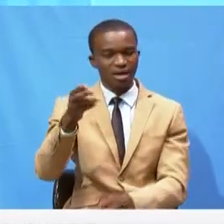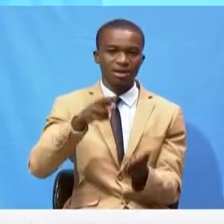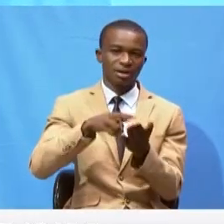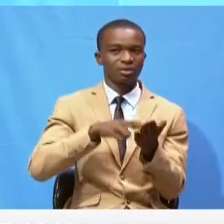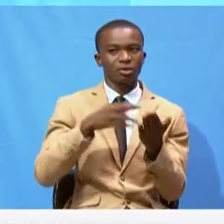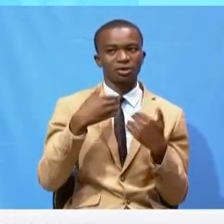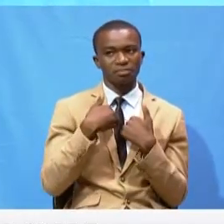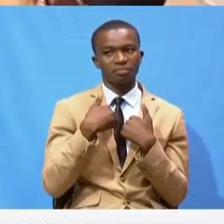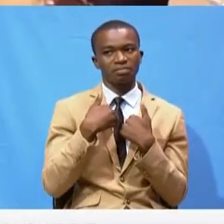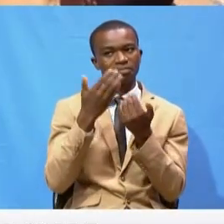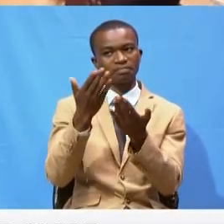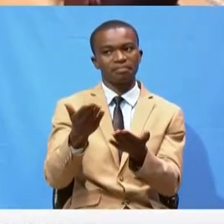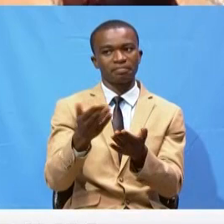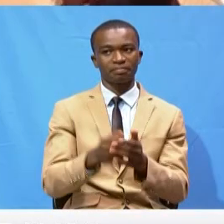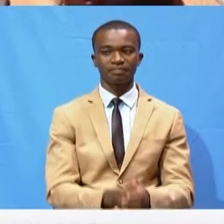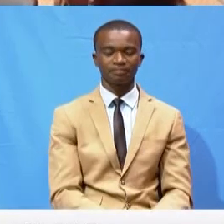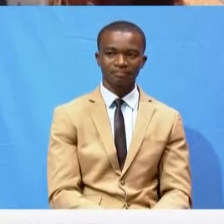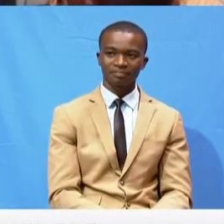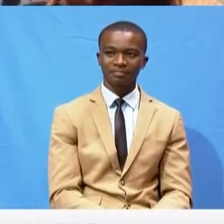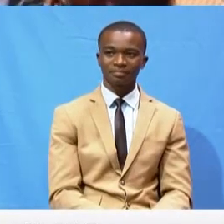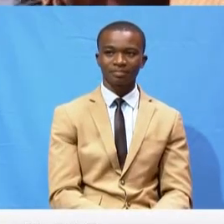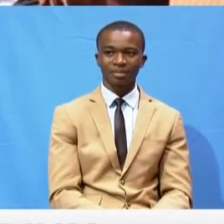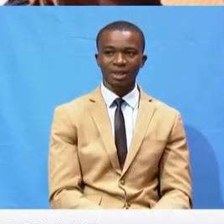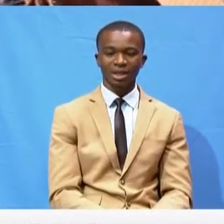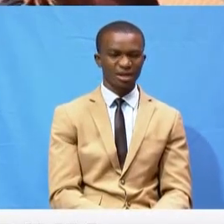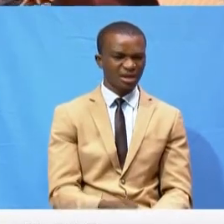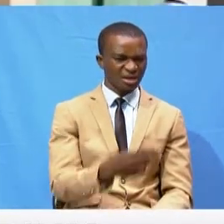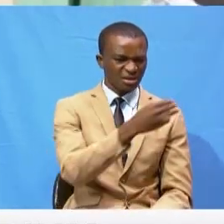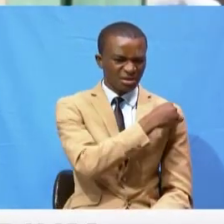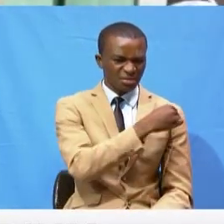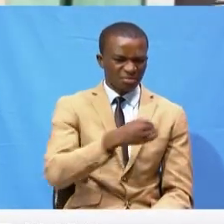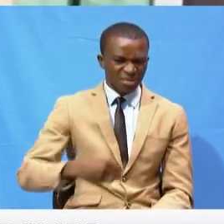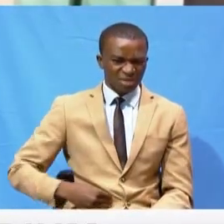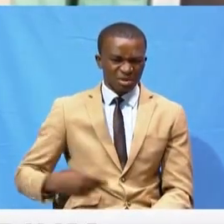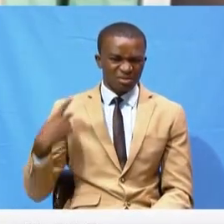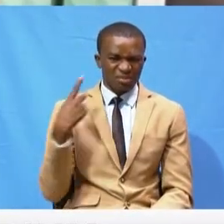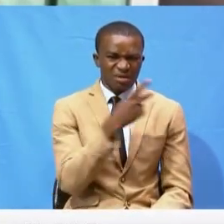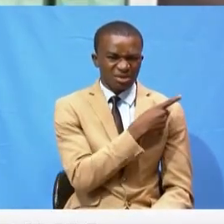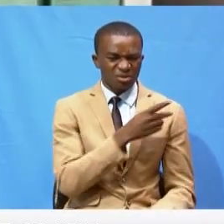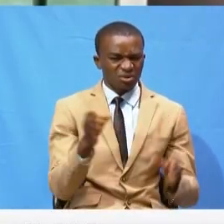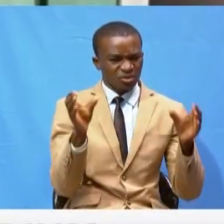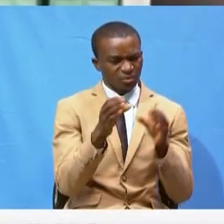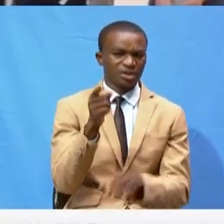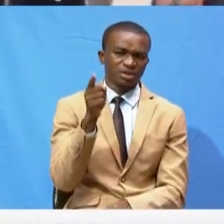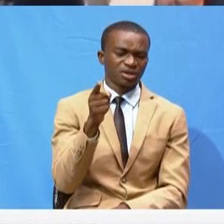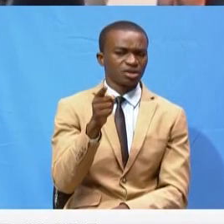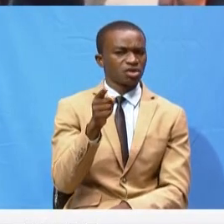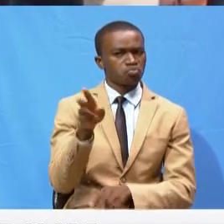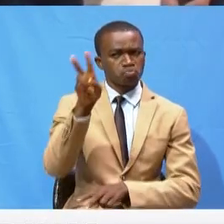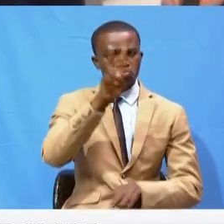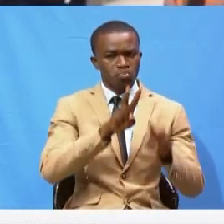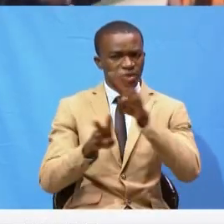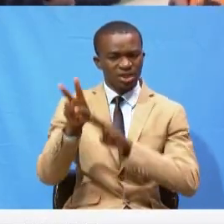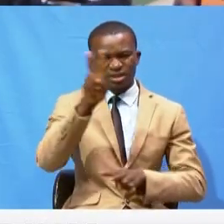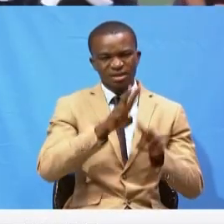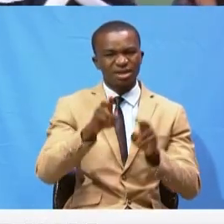filed in this report. These are members of the Parliamentary Committee on Government Assurances. They're in Eastern Province to check on some